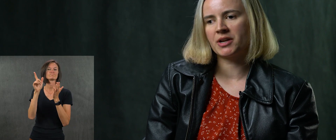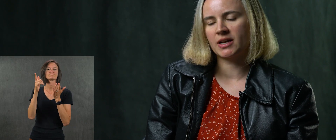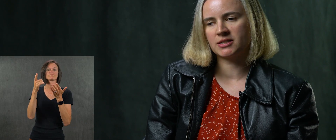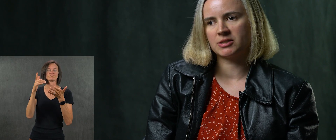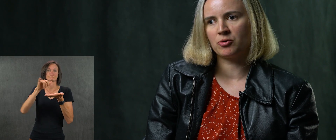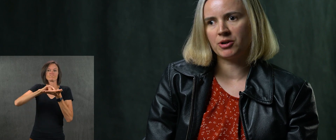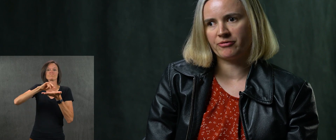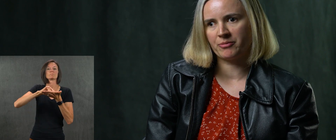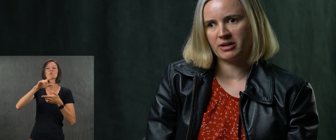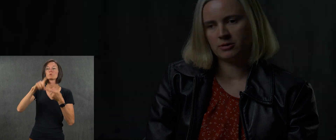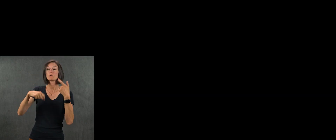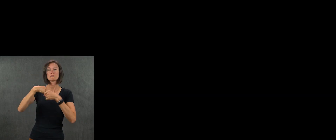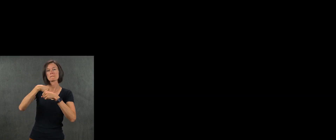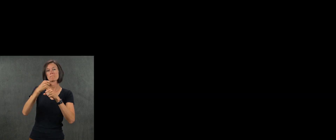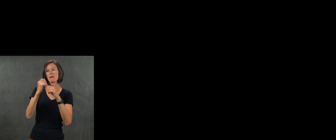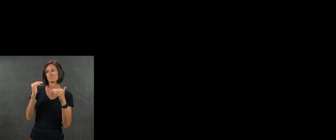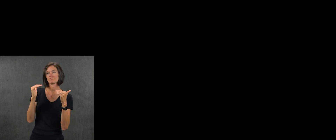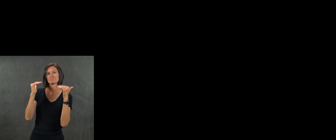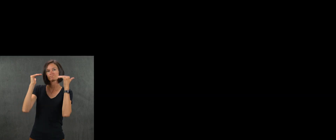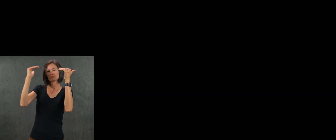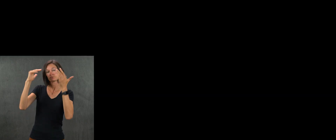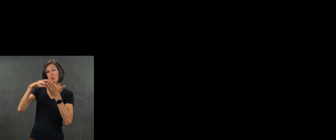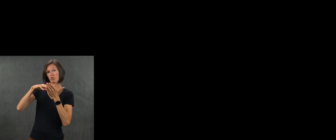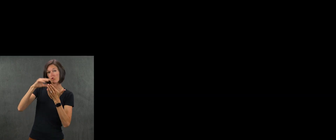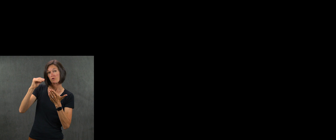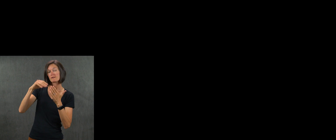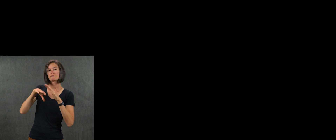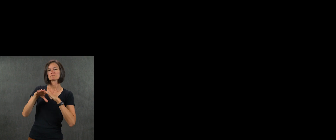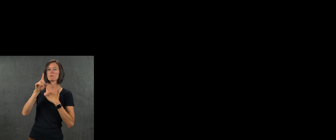level learning accessible enough for me.